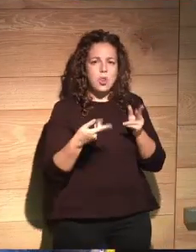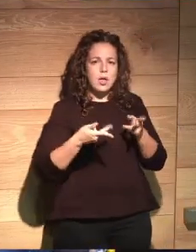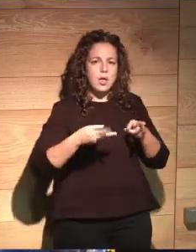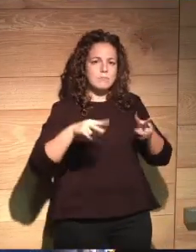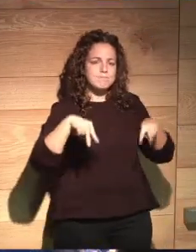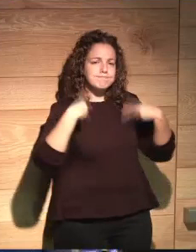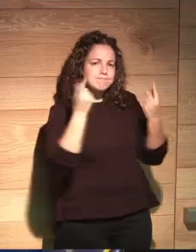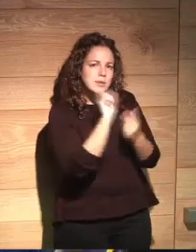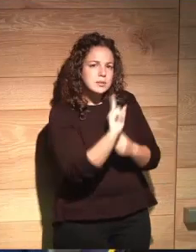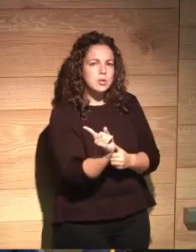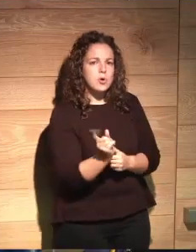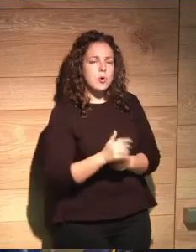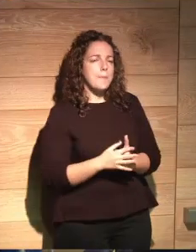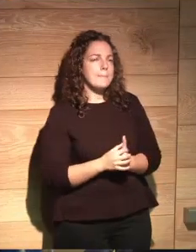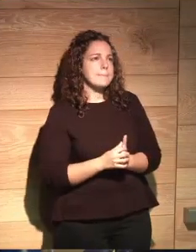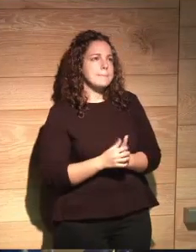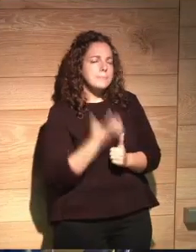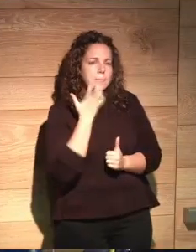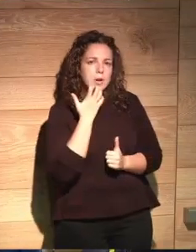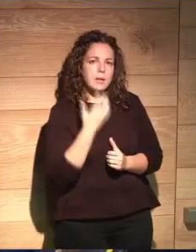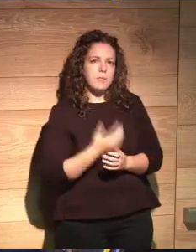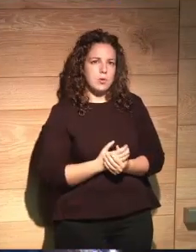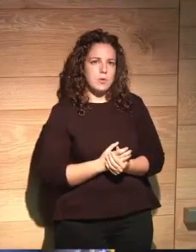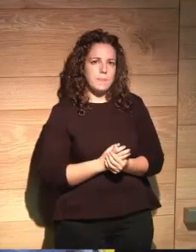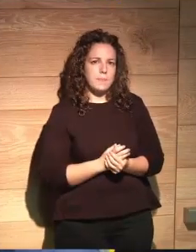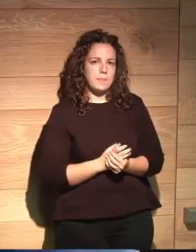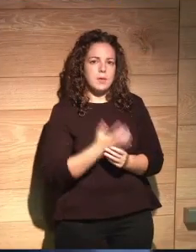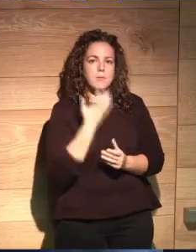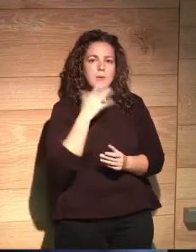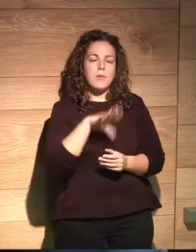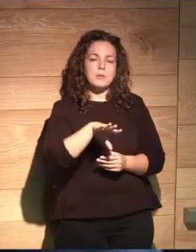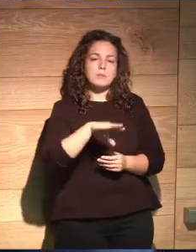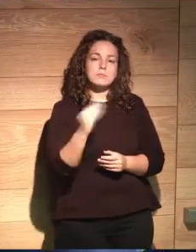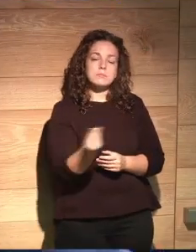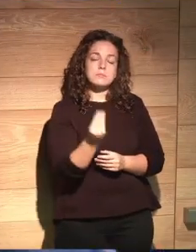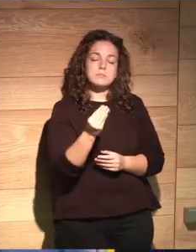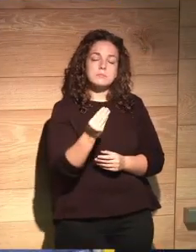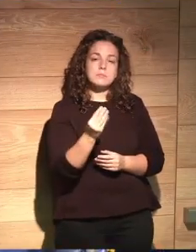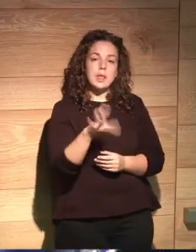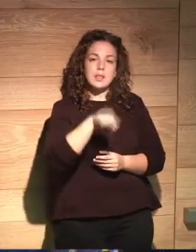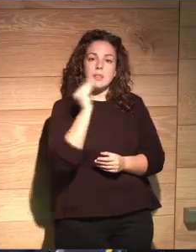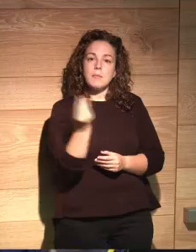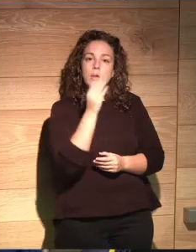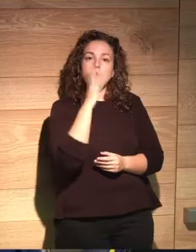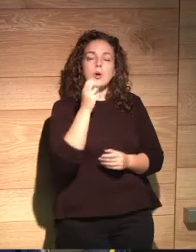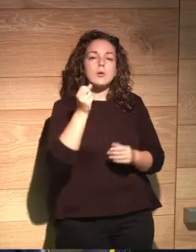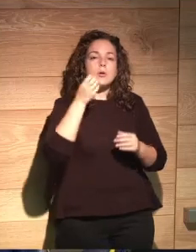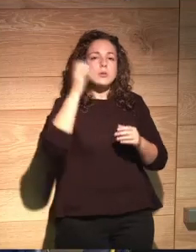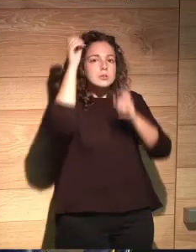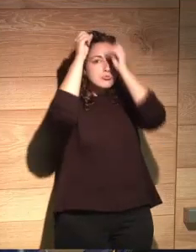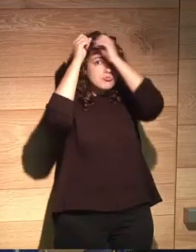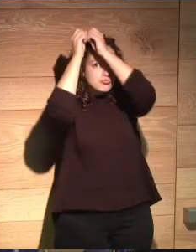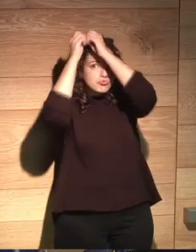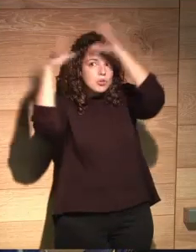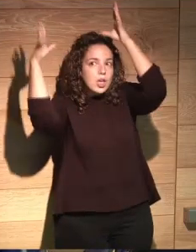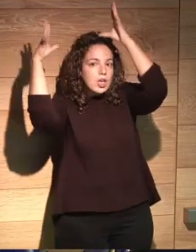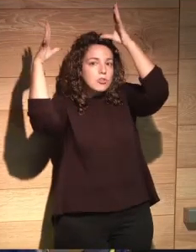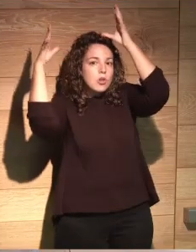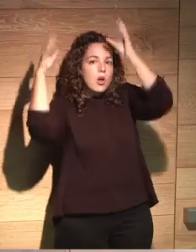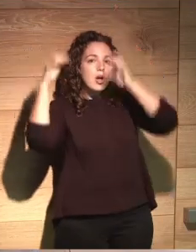technology? Well, technology does not allow for understanding it in a better way. I